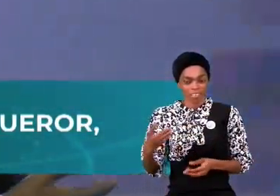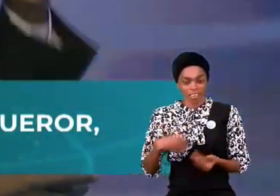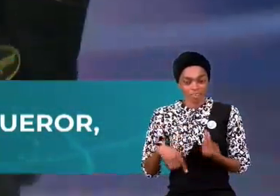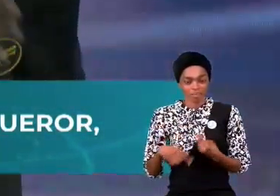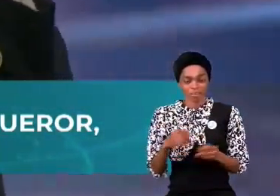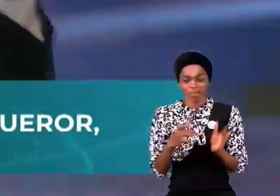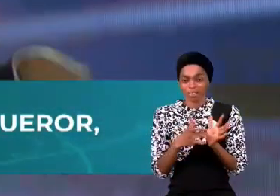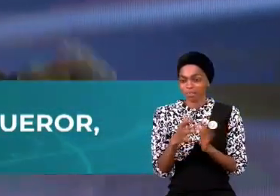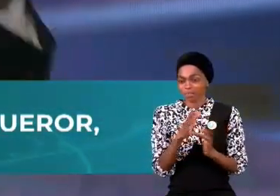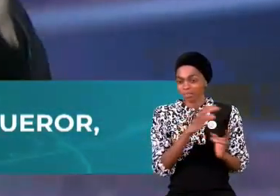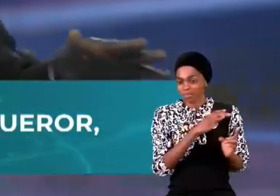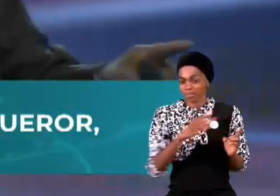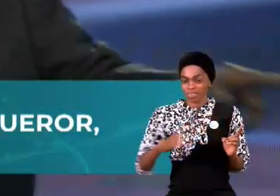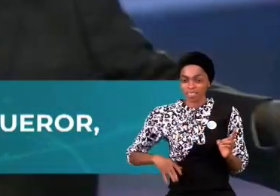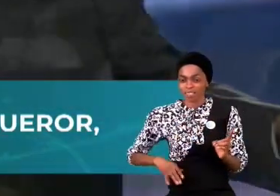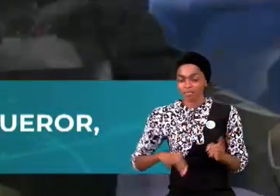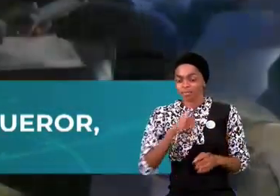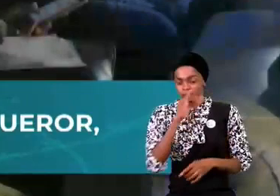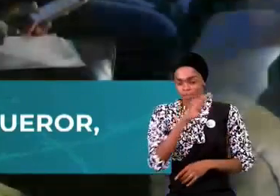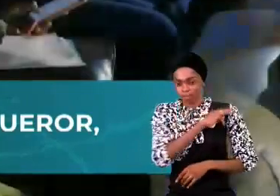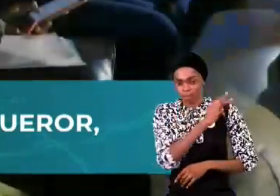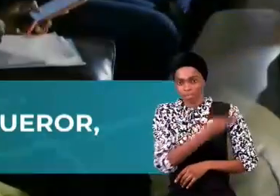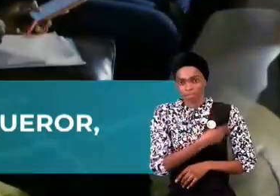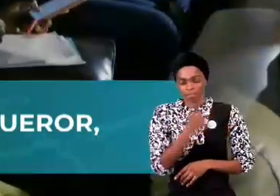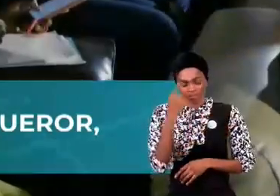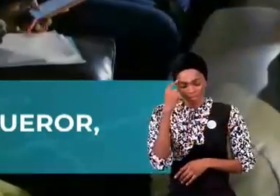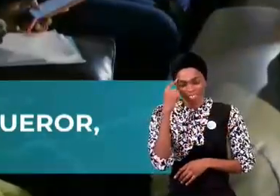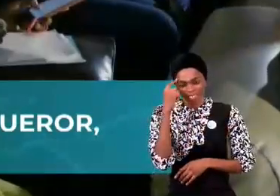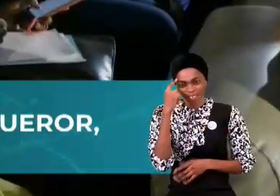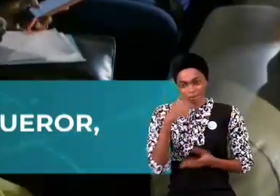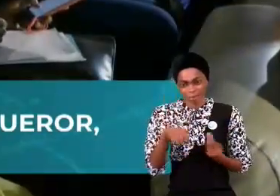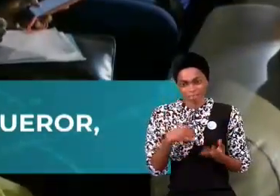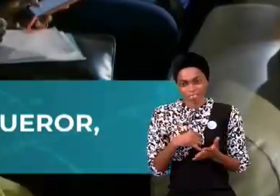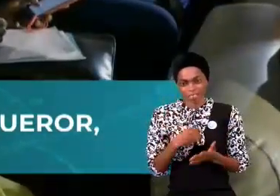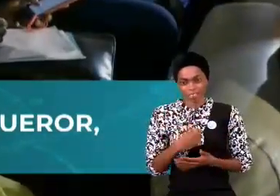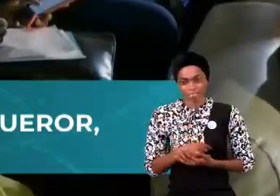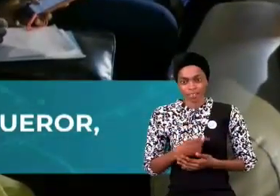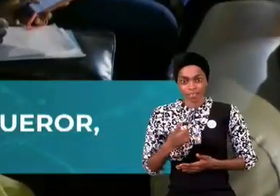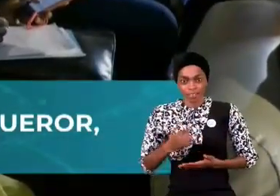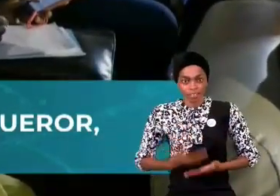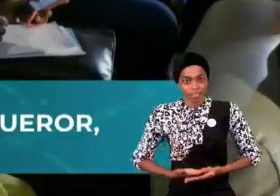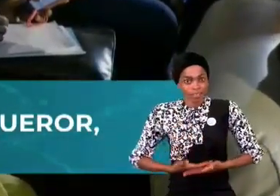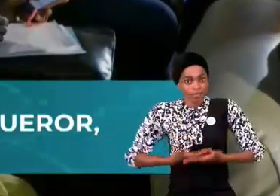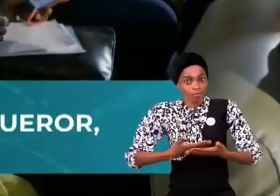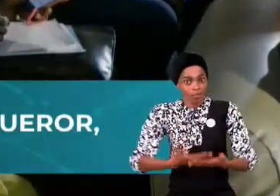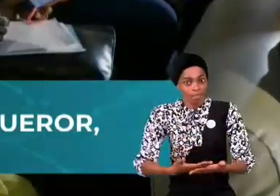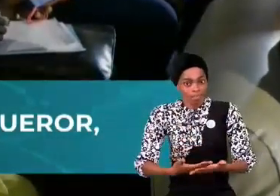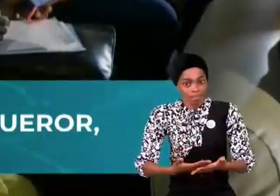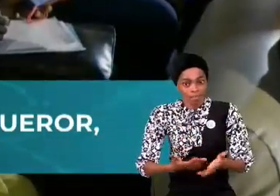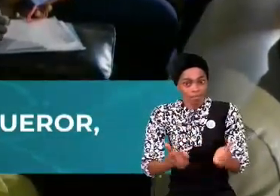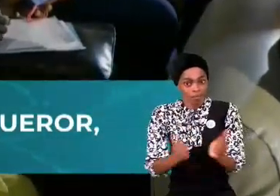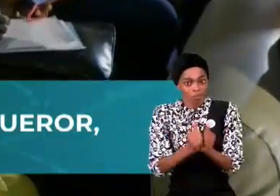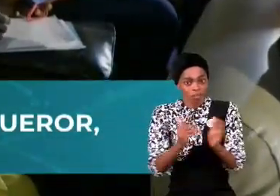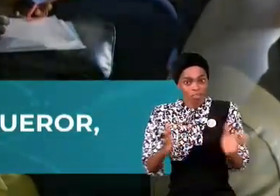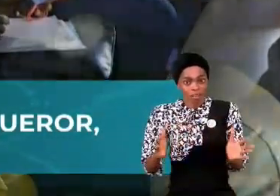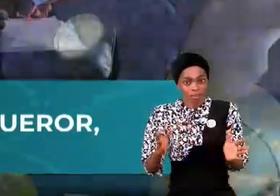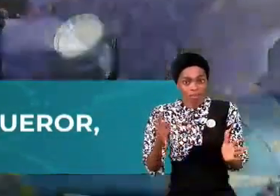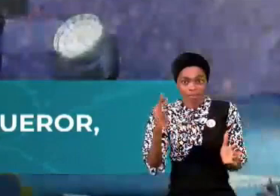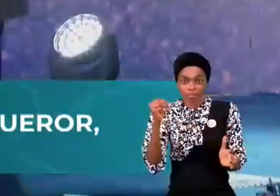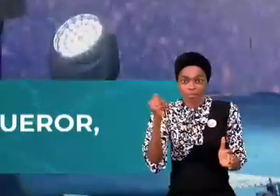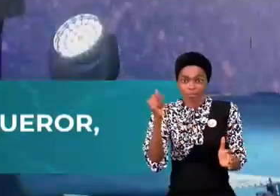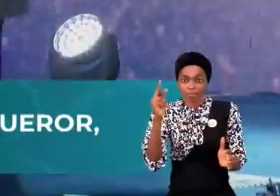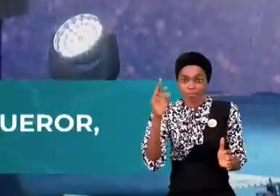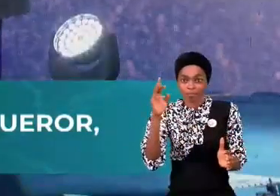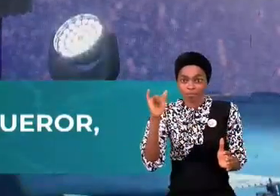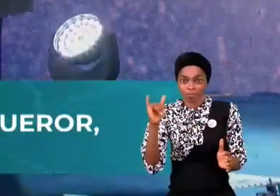Without Mary knowing Joseph intimately. Conception. That